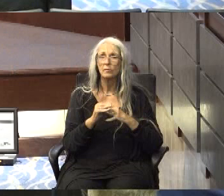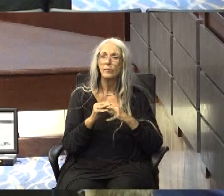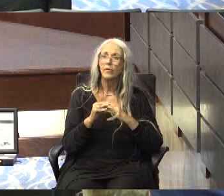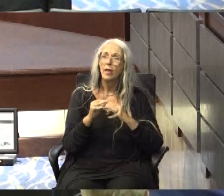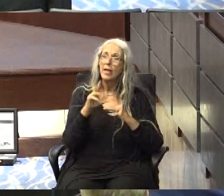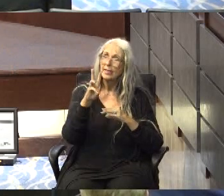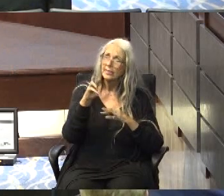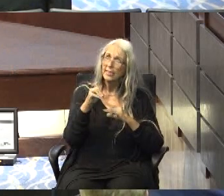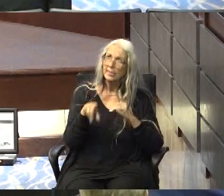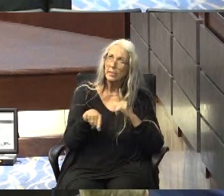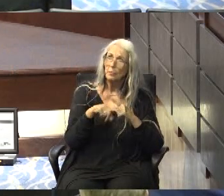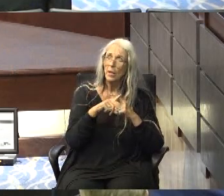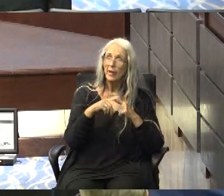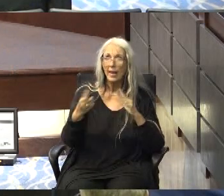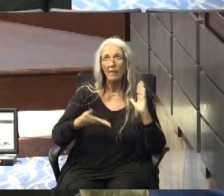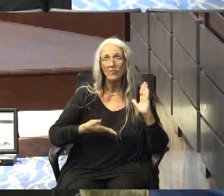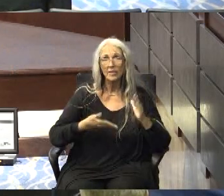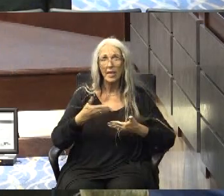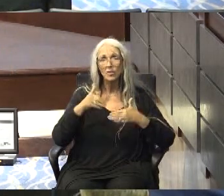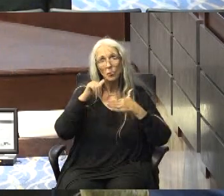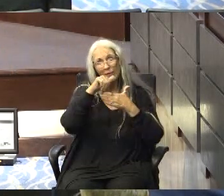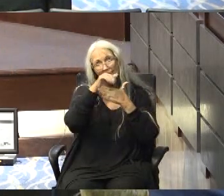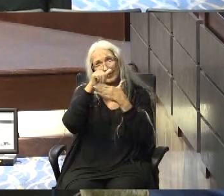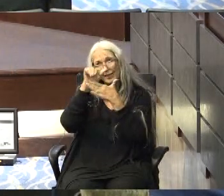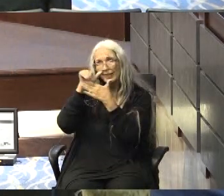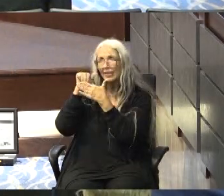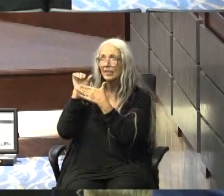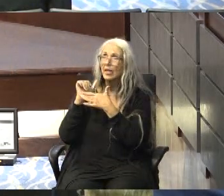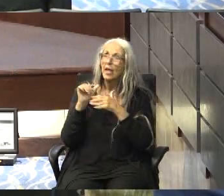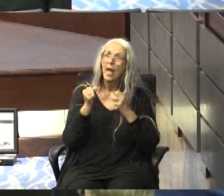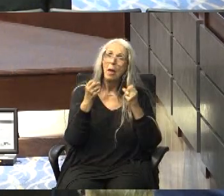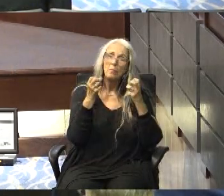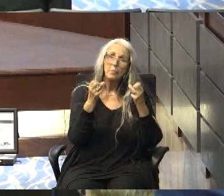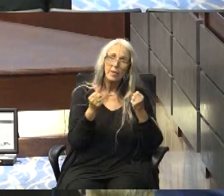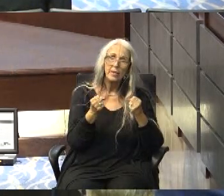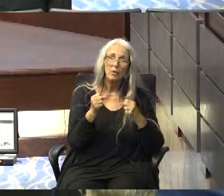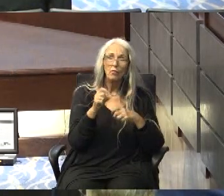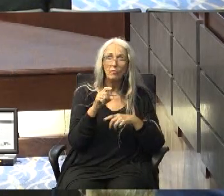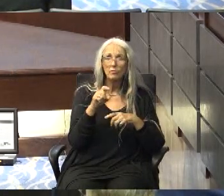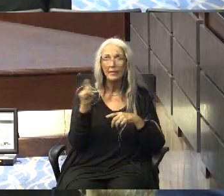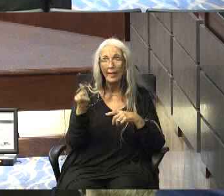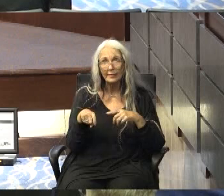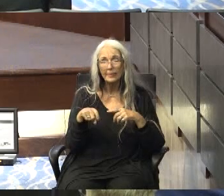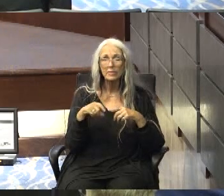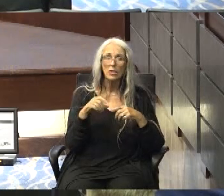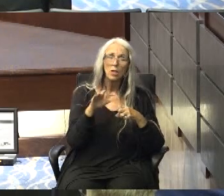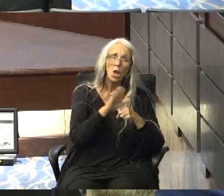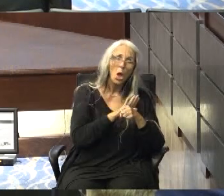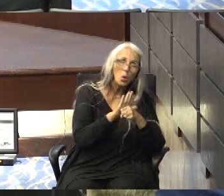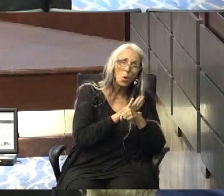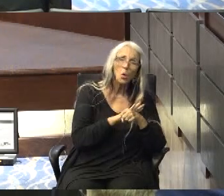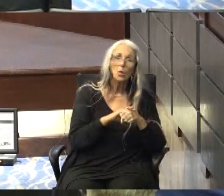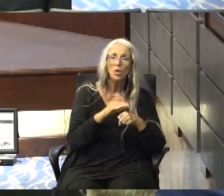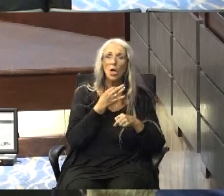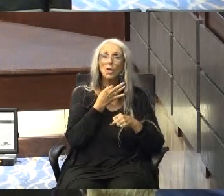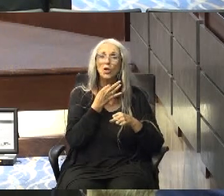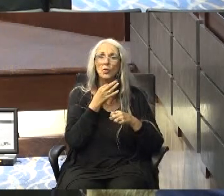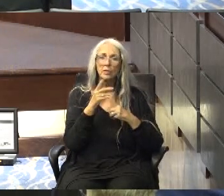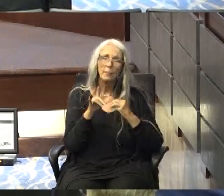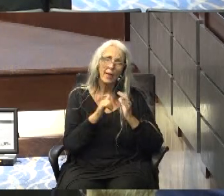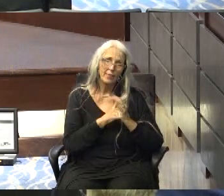invitations that were sent out, how many are Texans? How many are local? Curious about